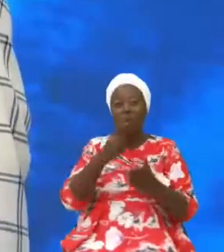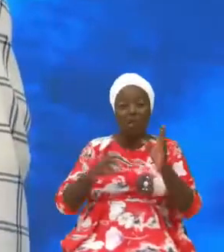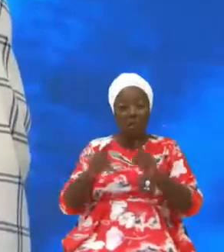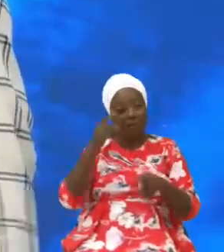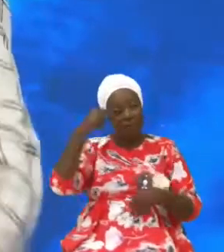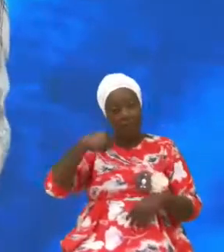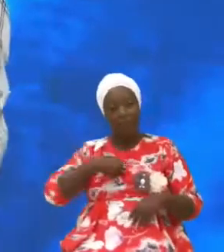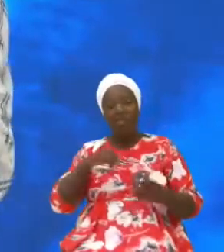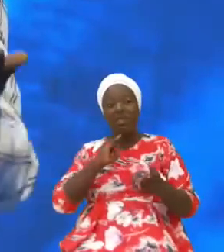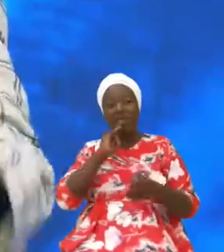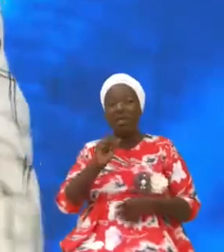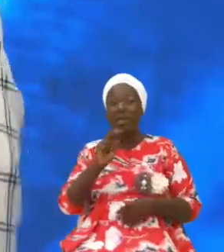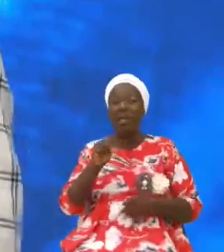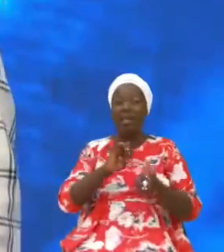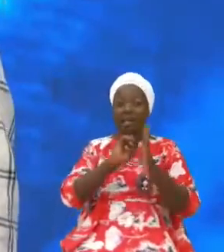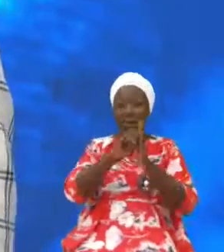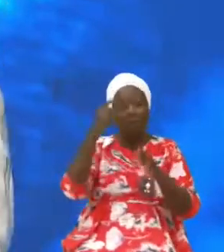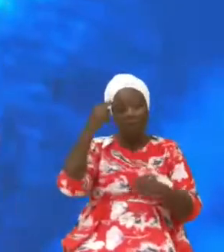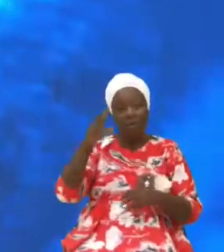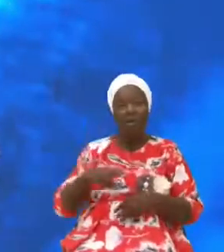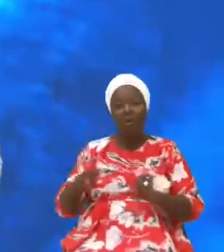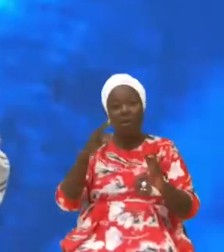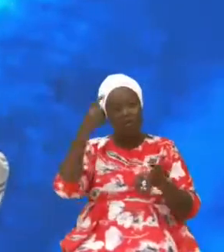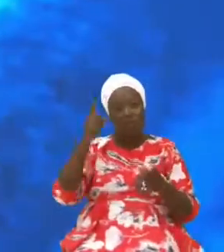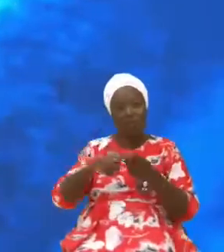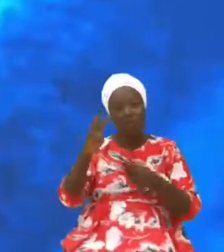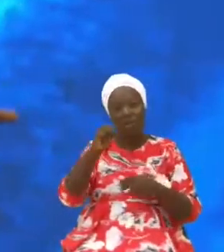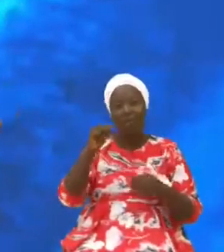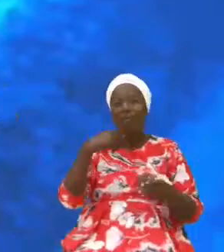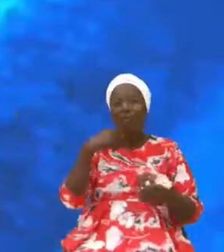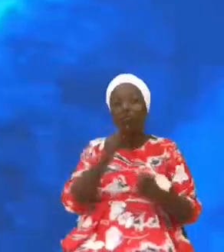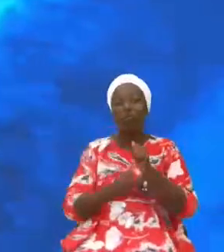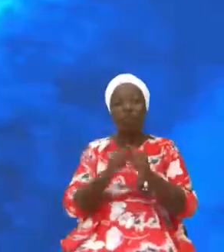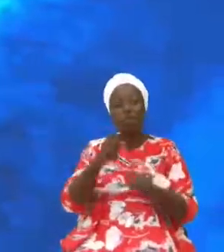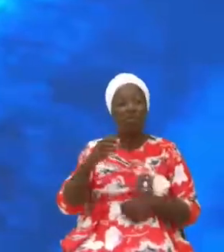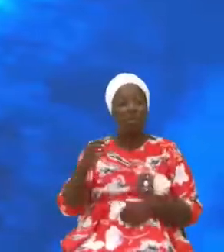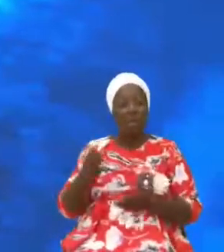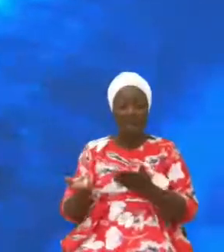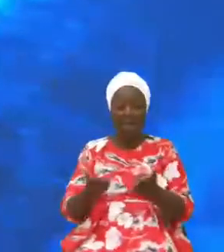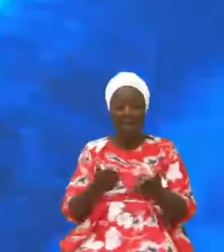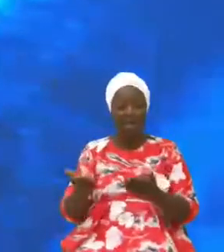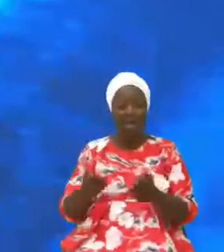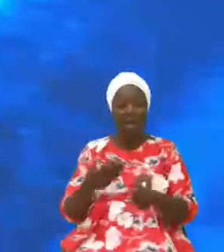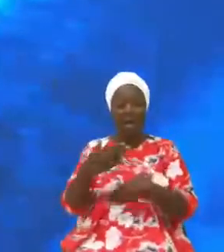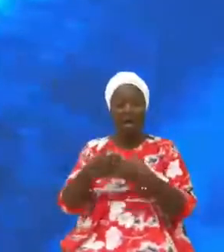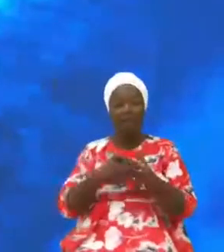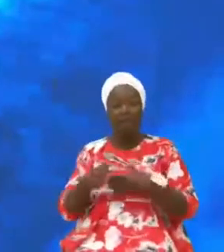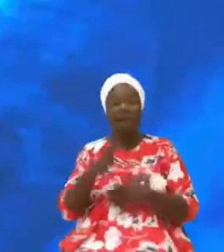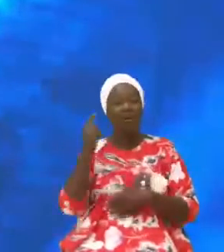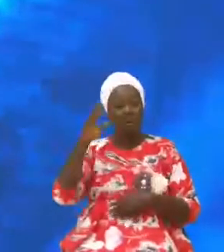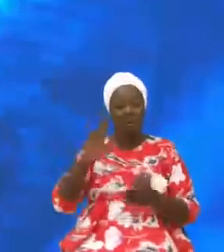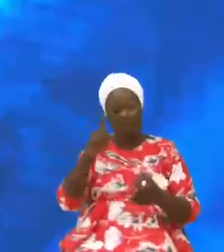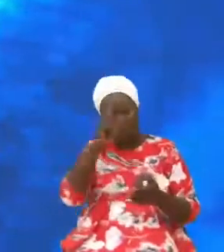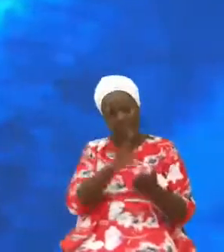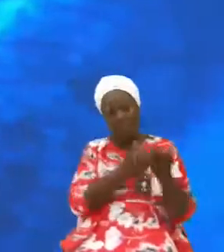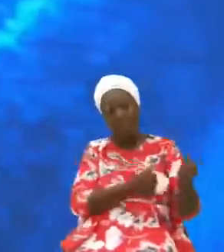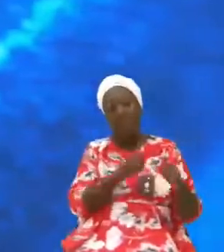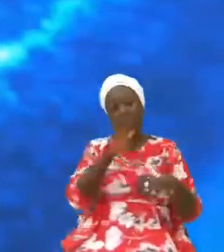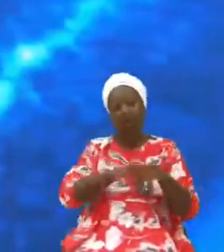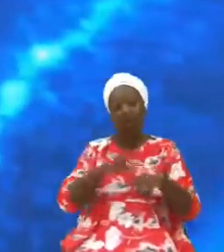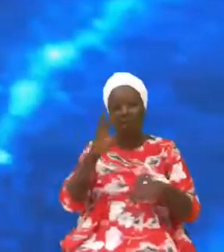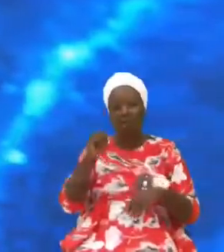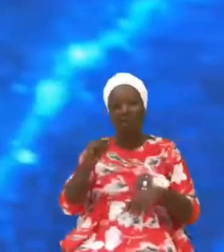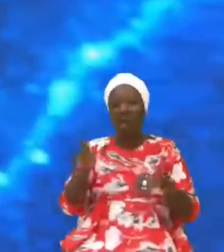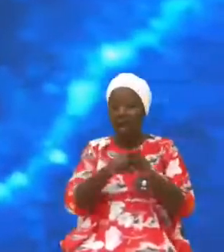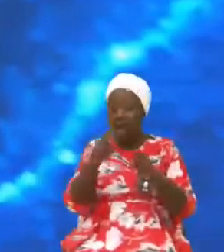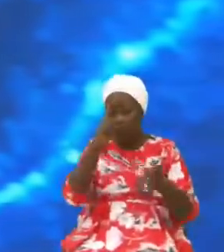a model. What he did for me is an example, for a pattern to them which will hereafter